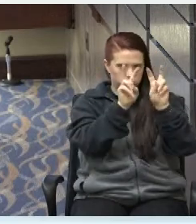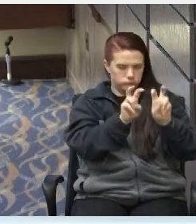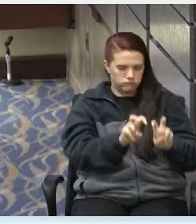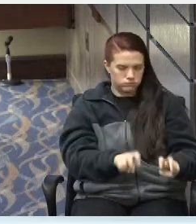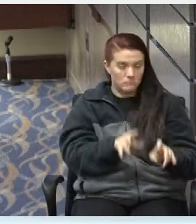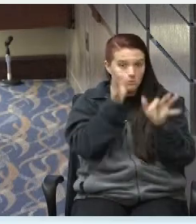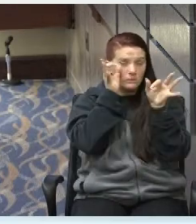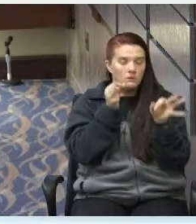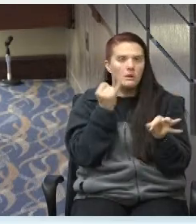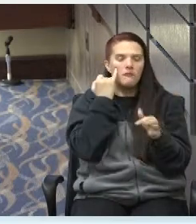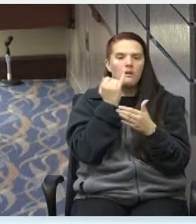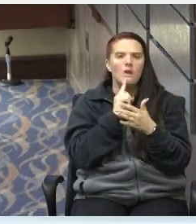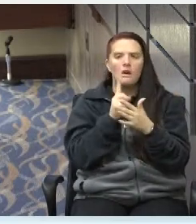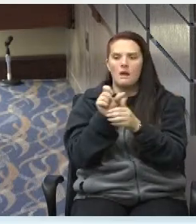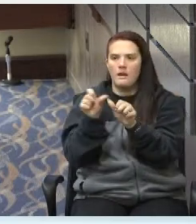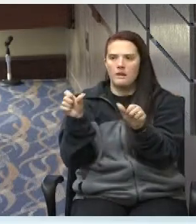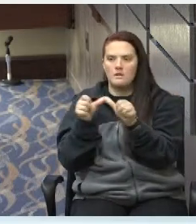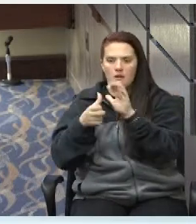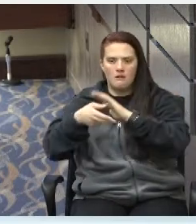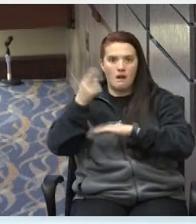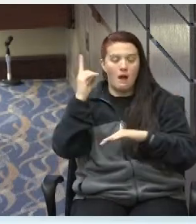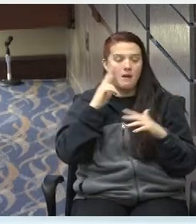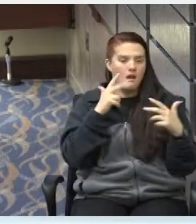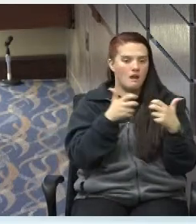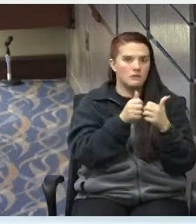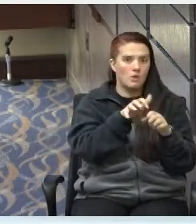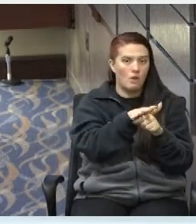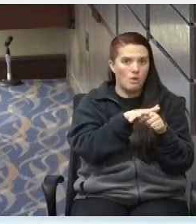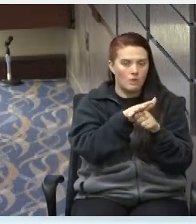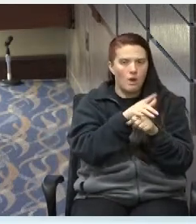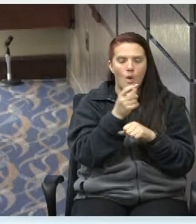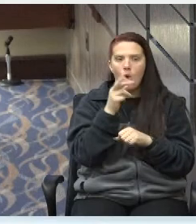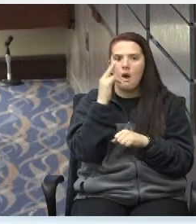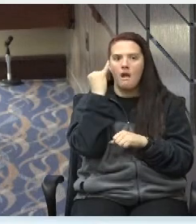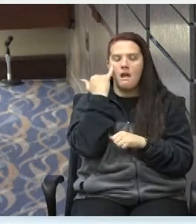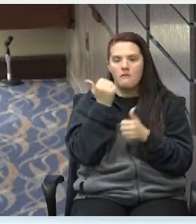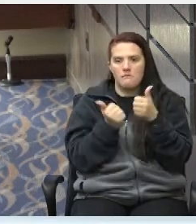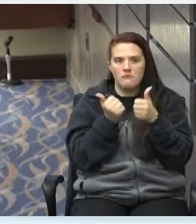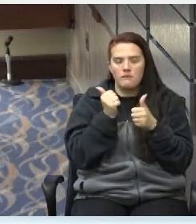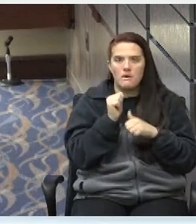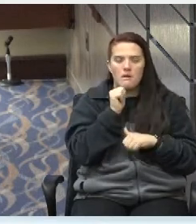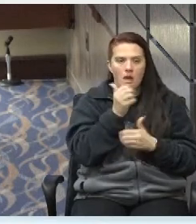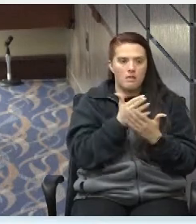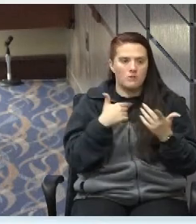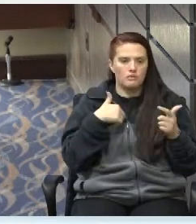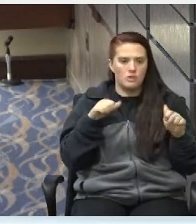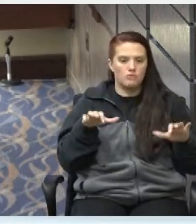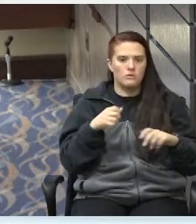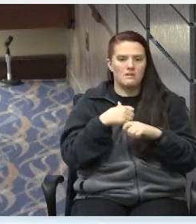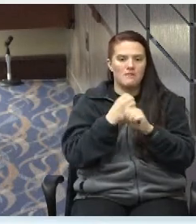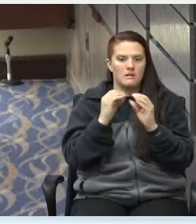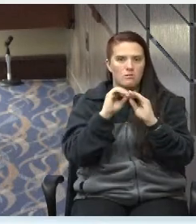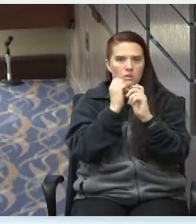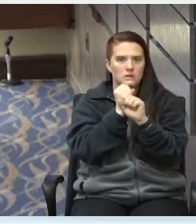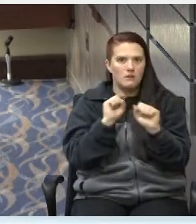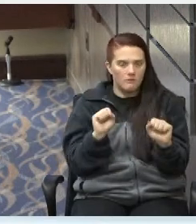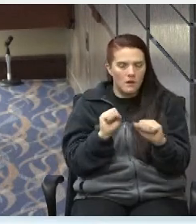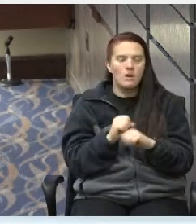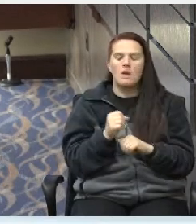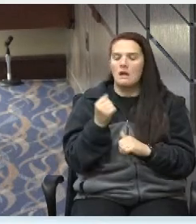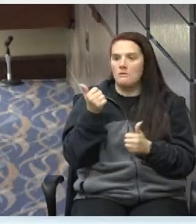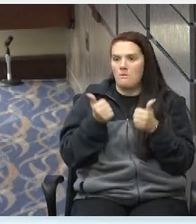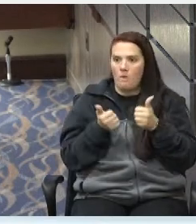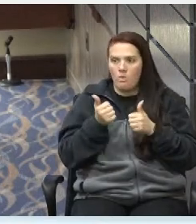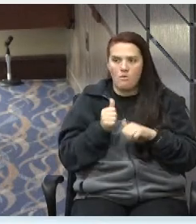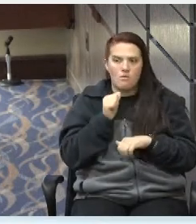determine if there are areas that are high accident locations, or if whether or not there are things that we can do to make them safer, and whether or